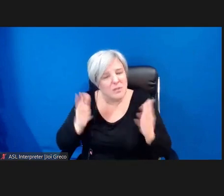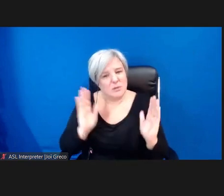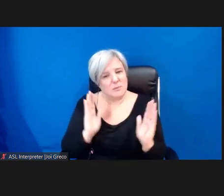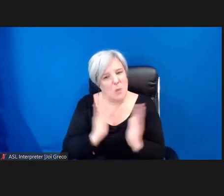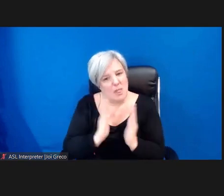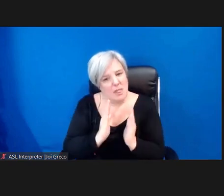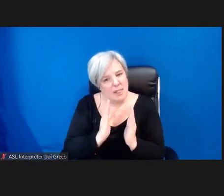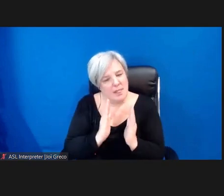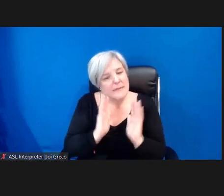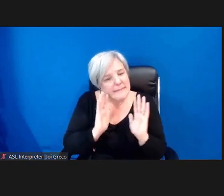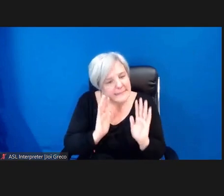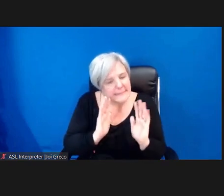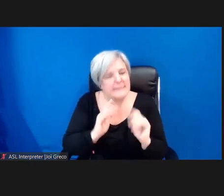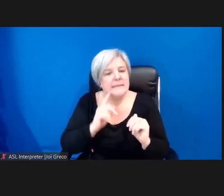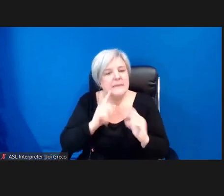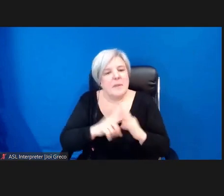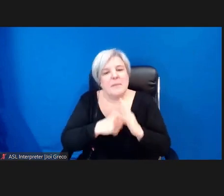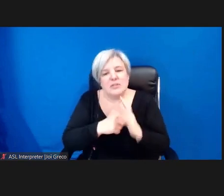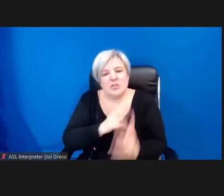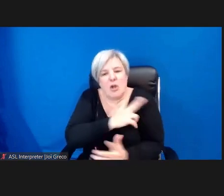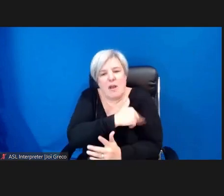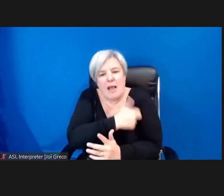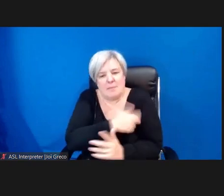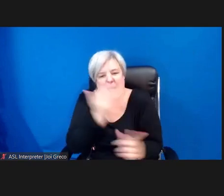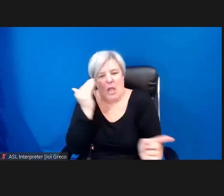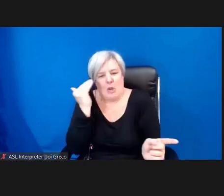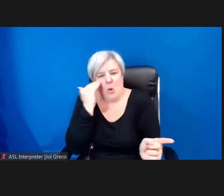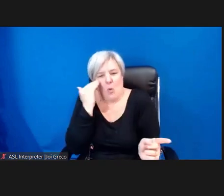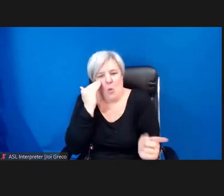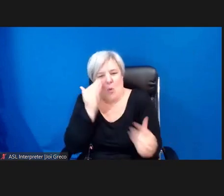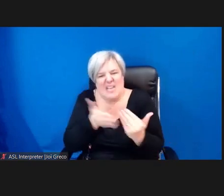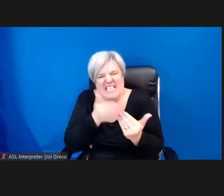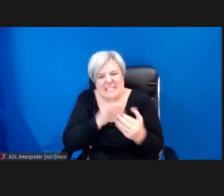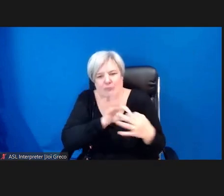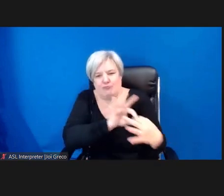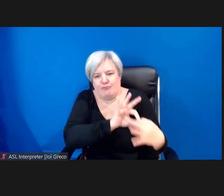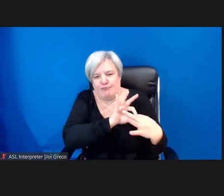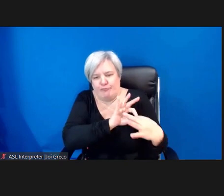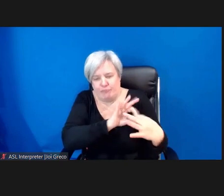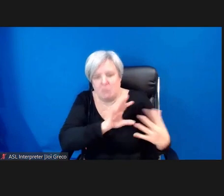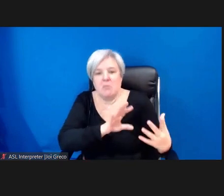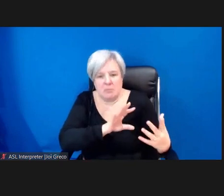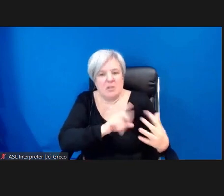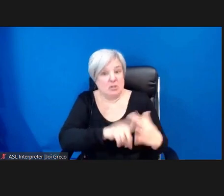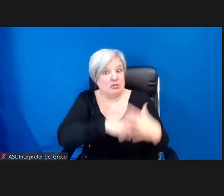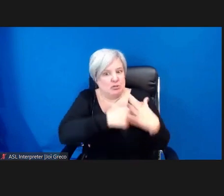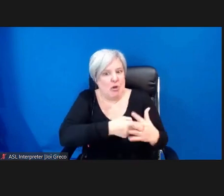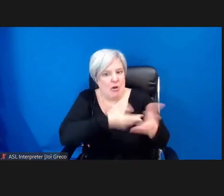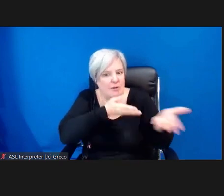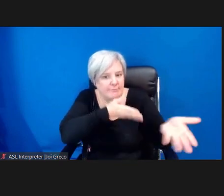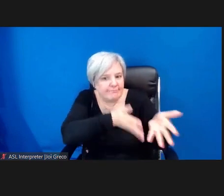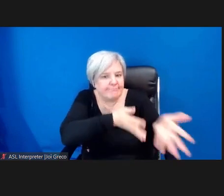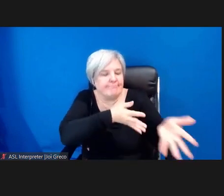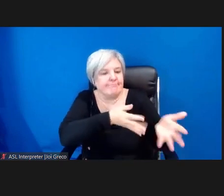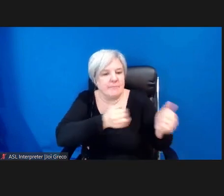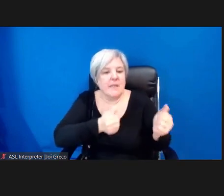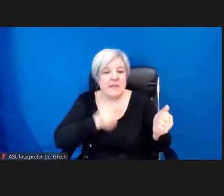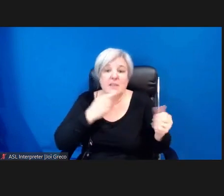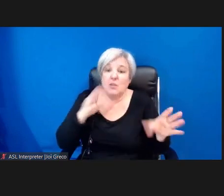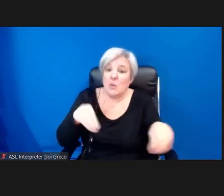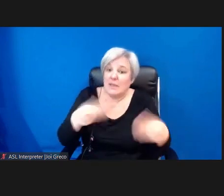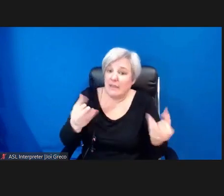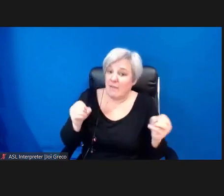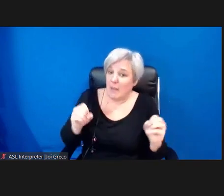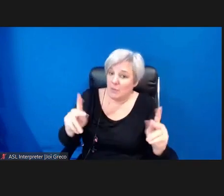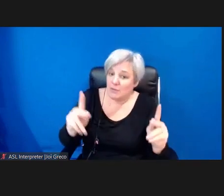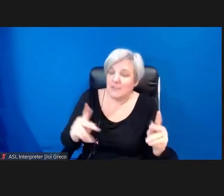So you may want to start with a hospital you know will be easy to work with and willing to work with you. This will afford you the opportunity to